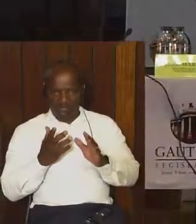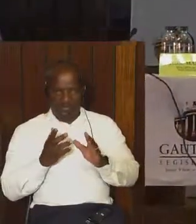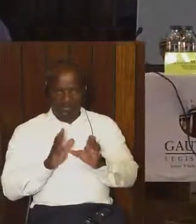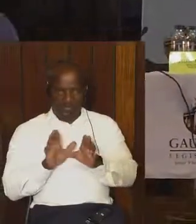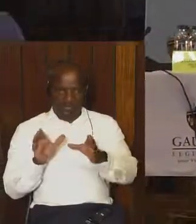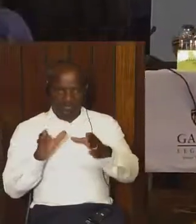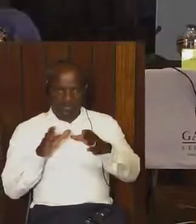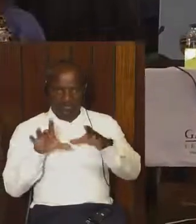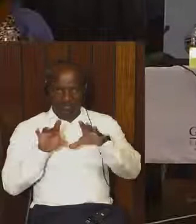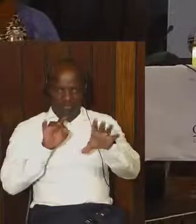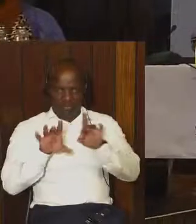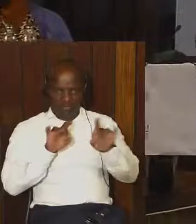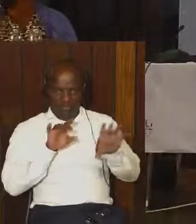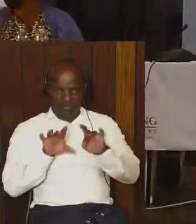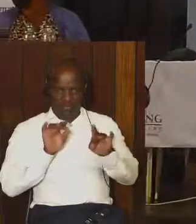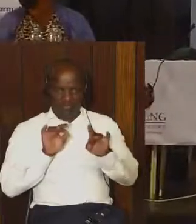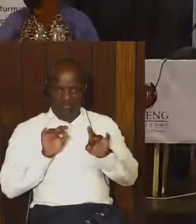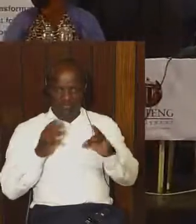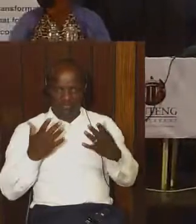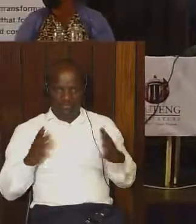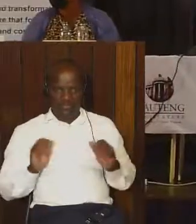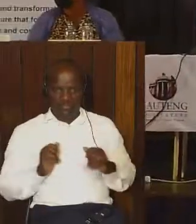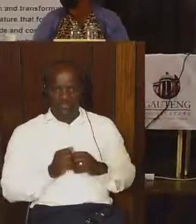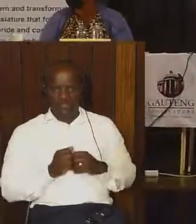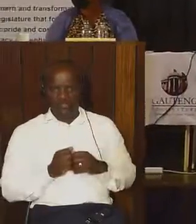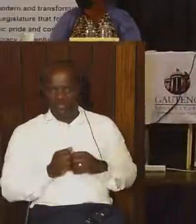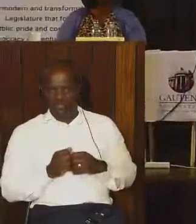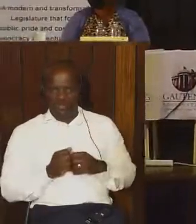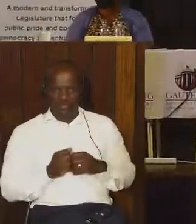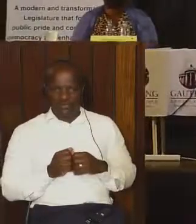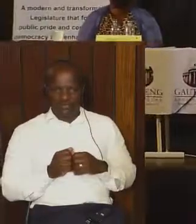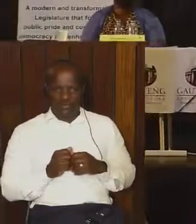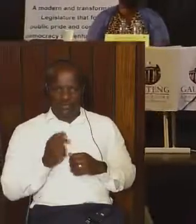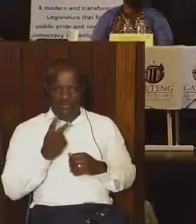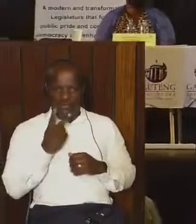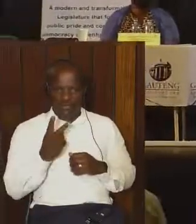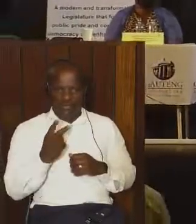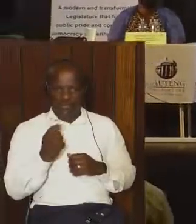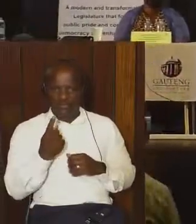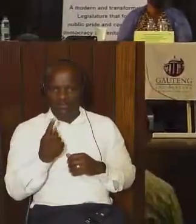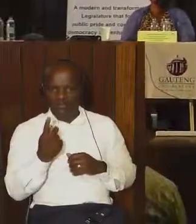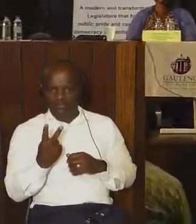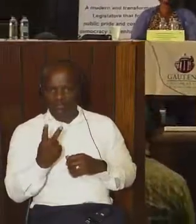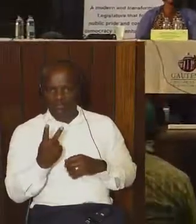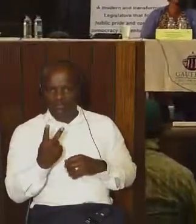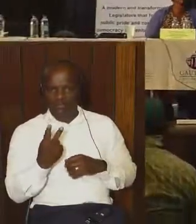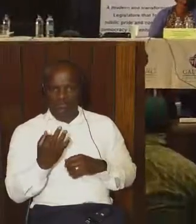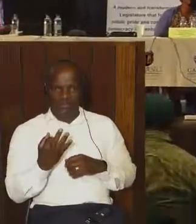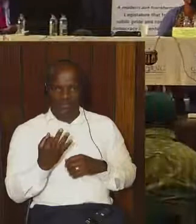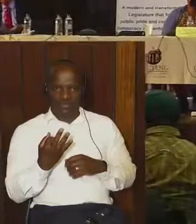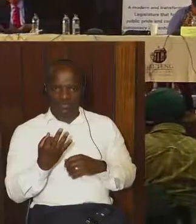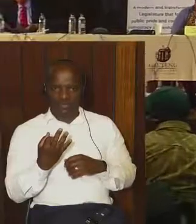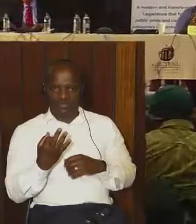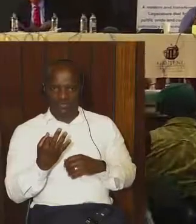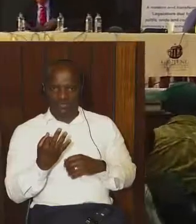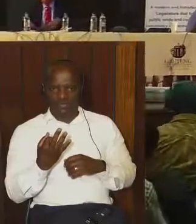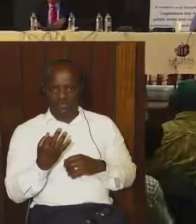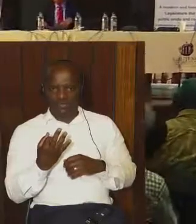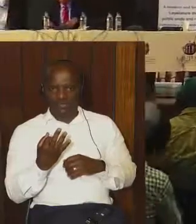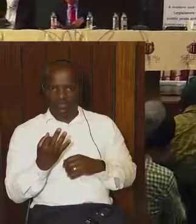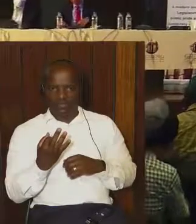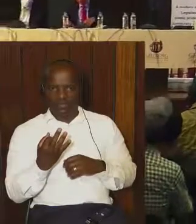all right? So I see 1, 2, 3,